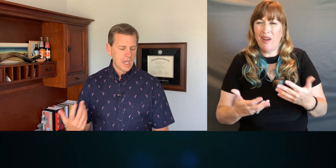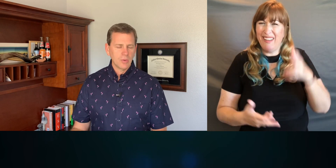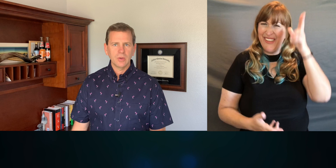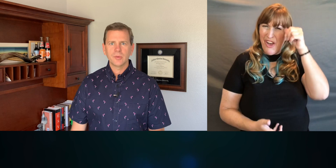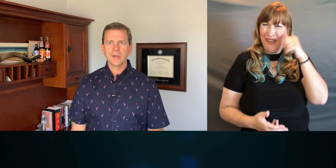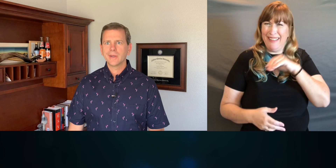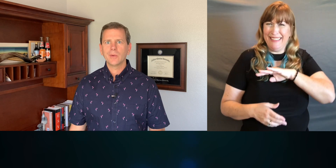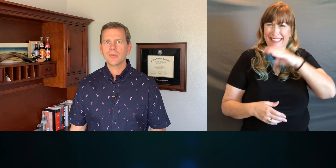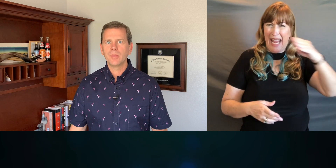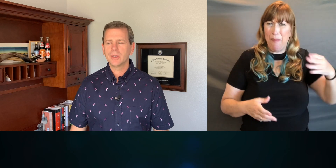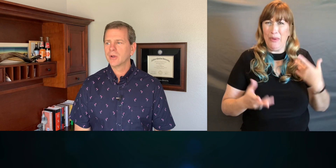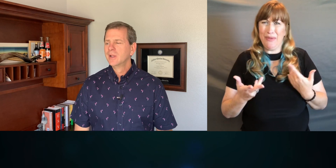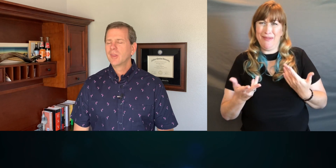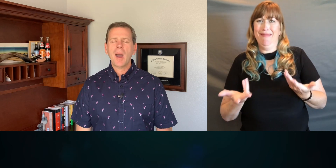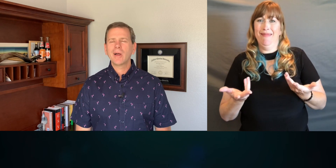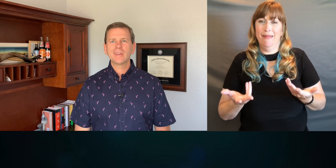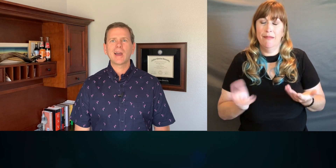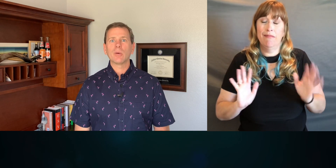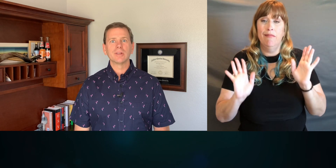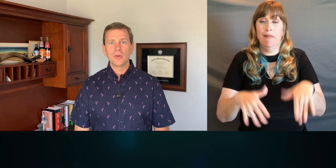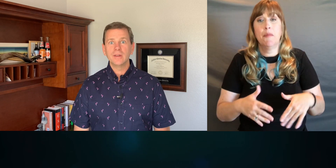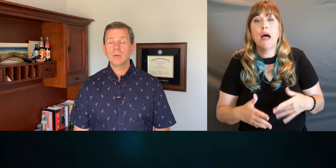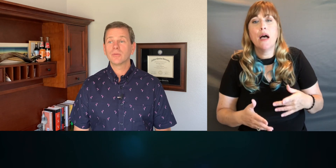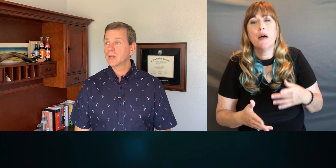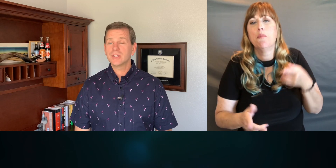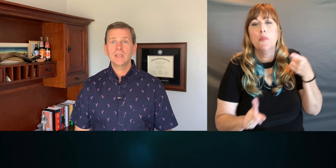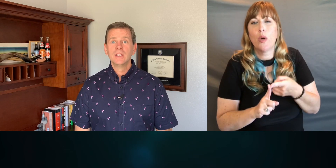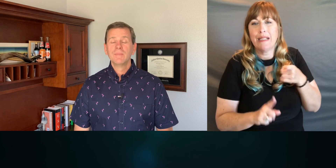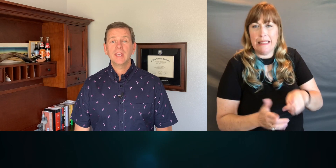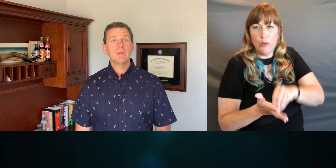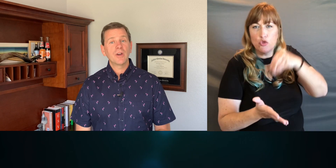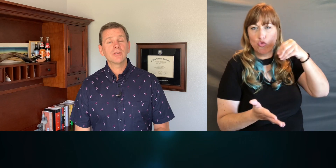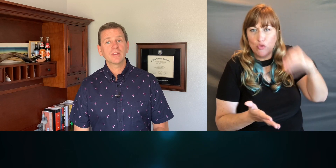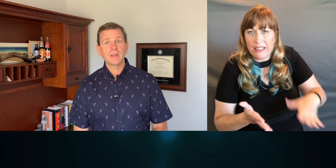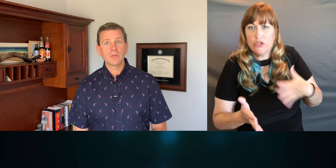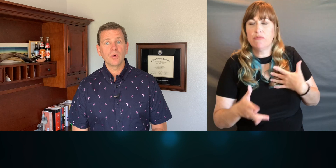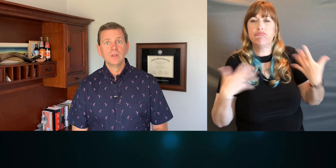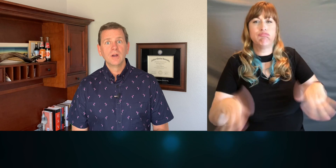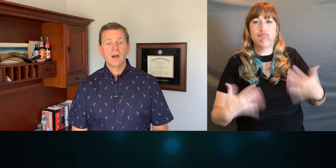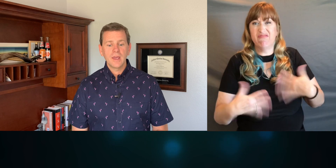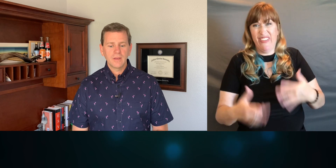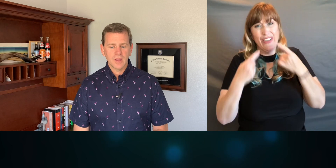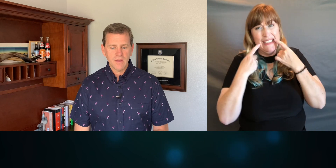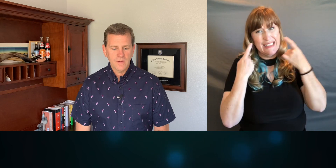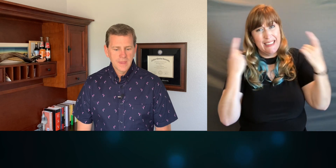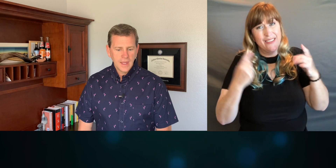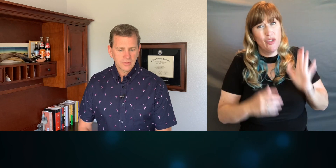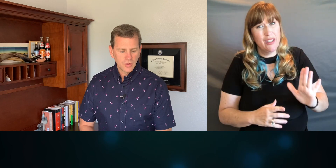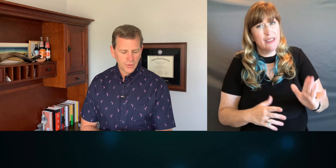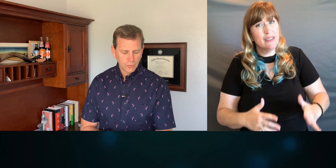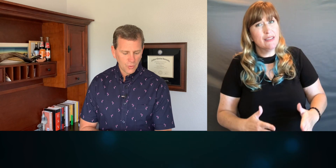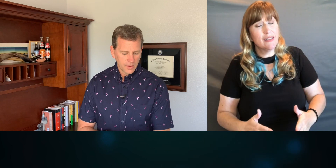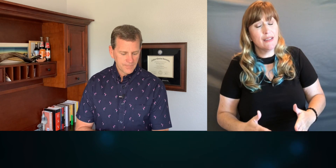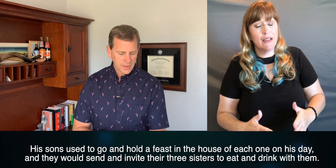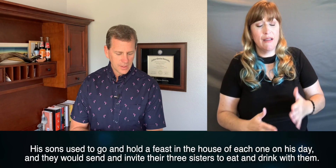and camels, and we go, yeah, what's the big deal? The bottom line, this guy was loaded. He was rich. He had been very successful in his life. And so